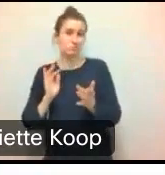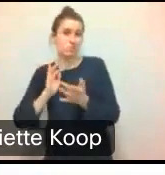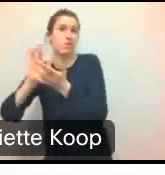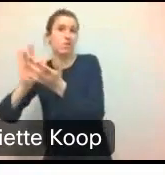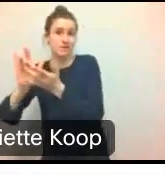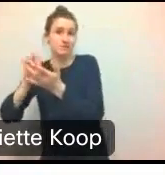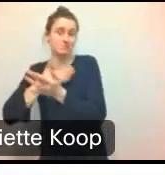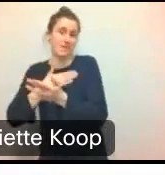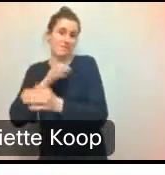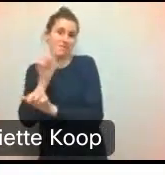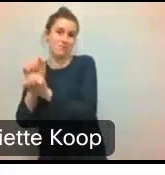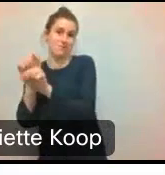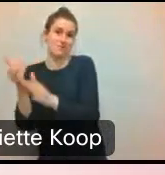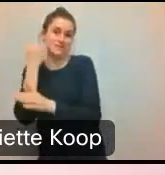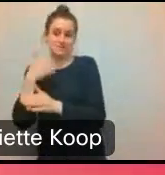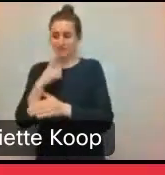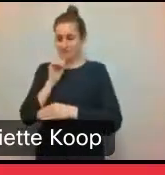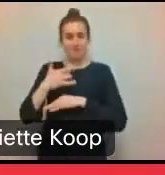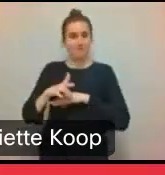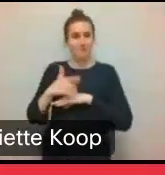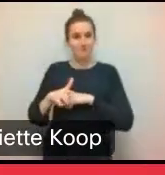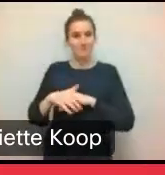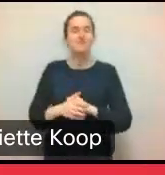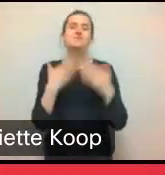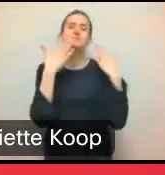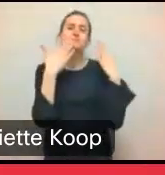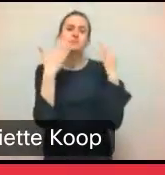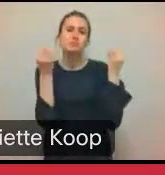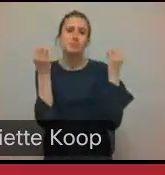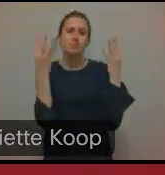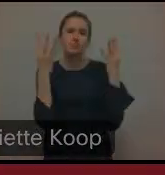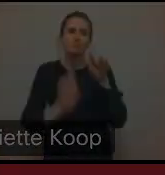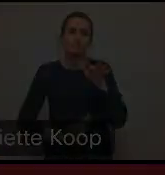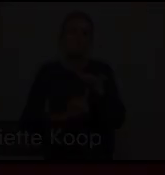colleagues as well if you can't reach me. Thank you so much for coming out.